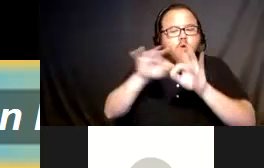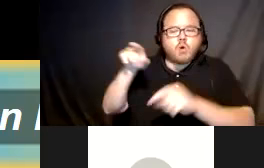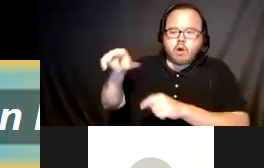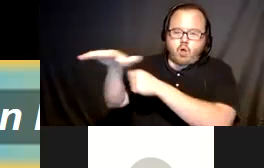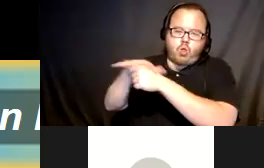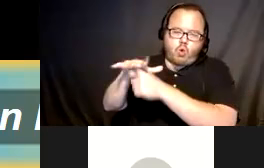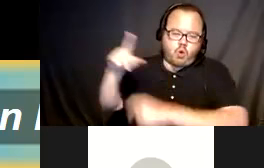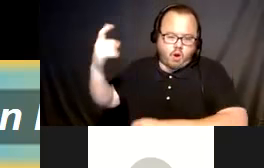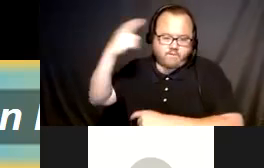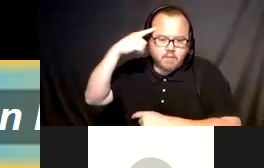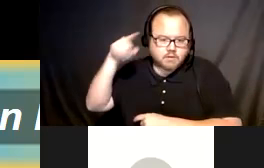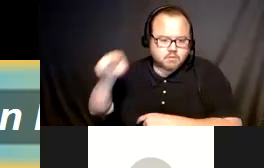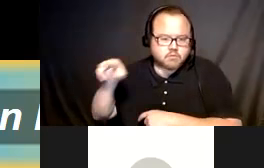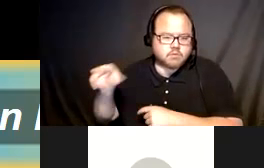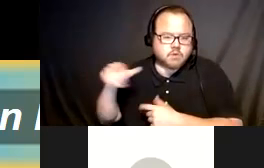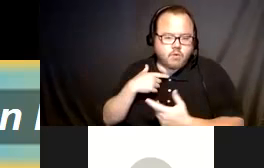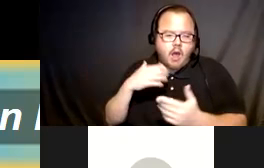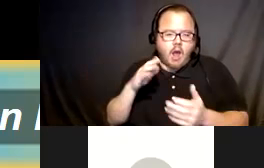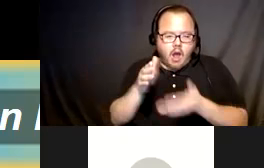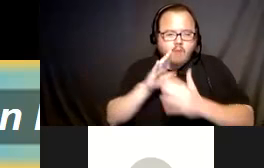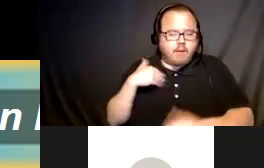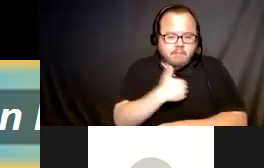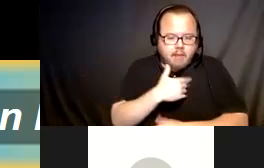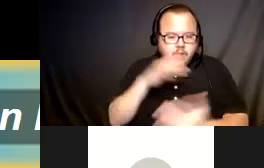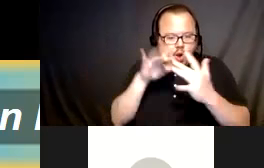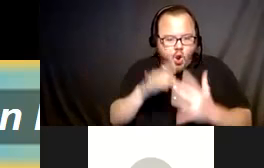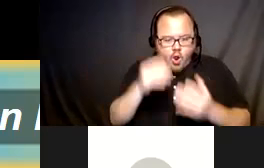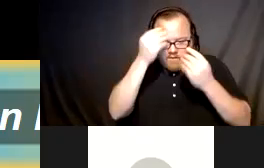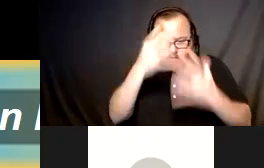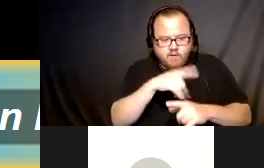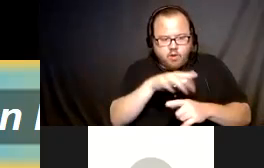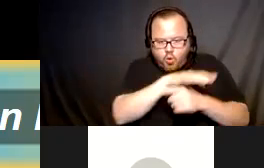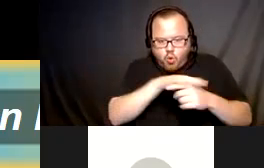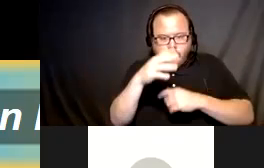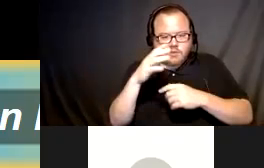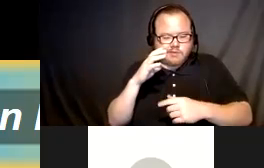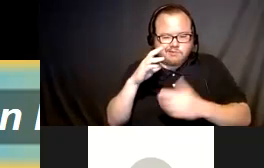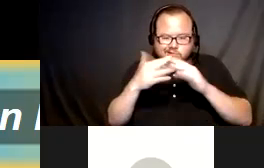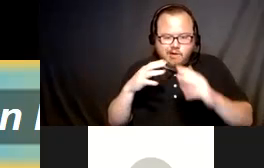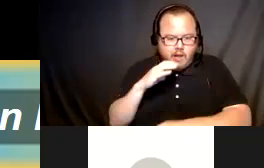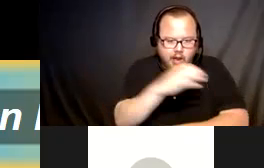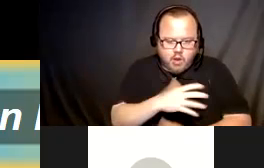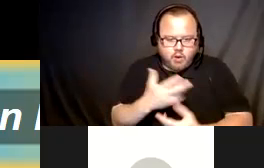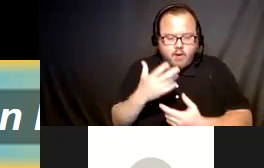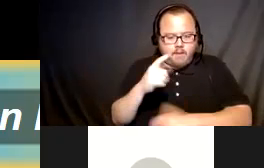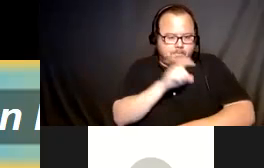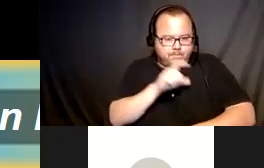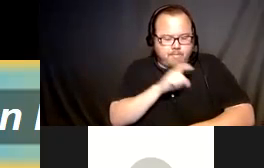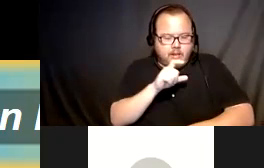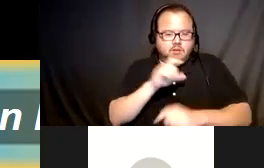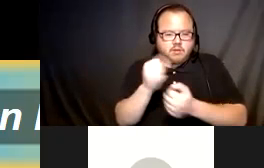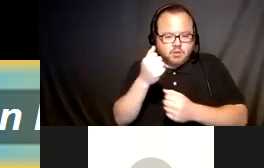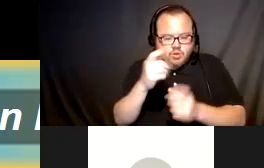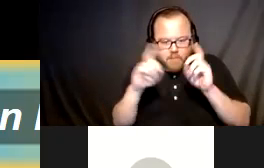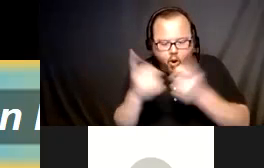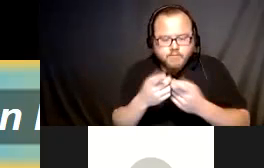we asked our membership to share with us contact information for their local city council, their local police department,